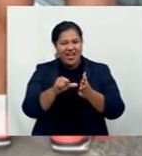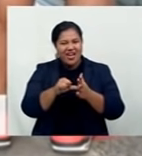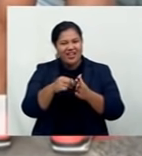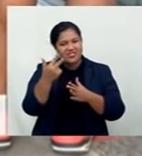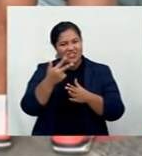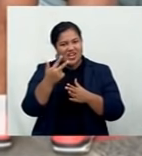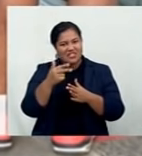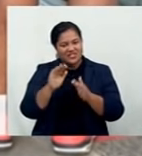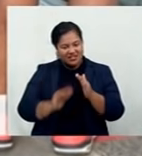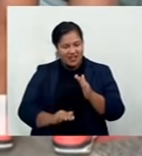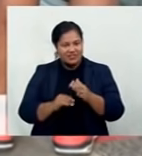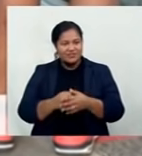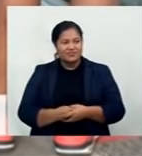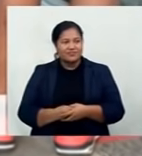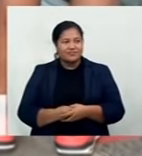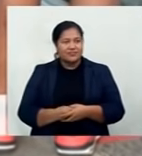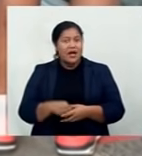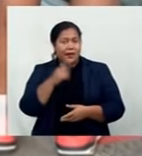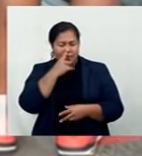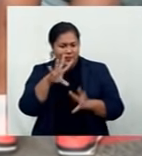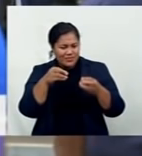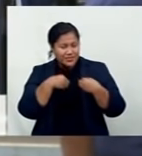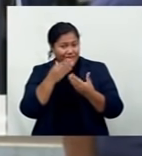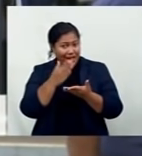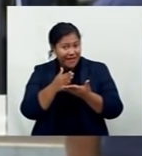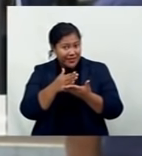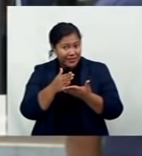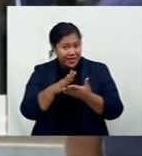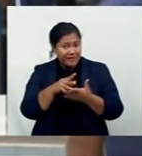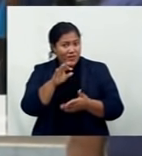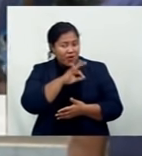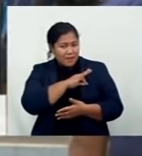18. Some who currently are receiving FNPF or on pension,